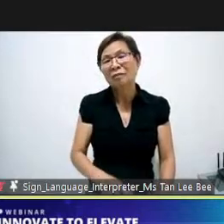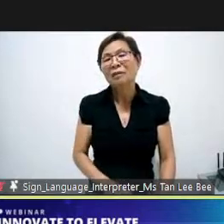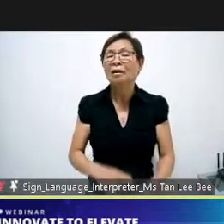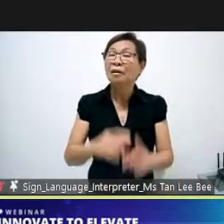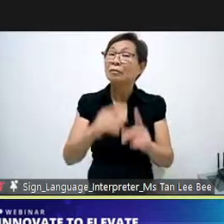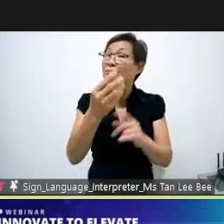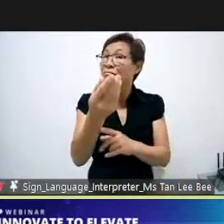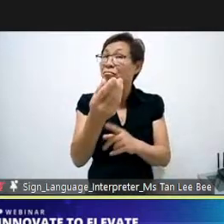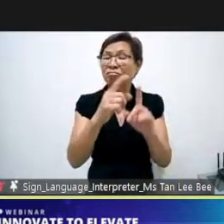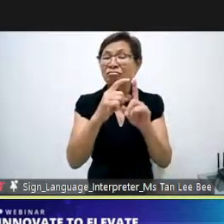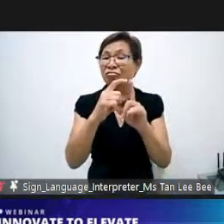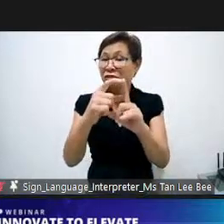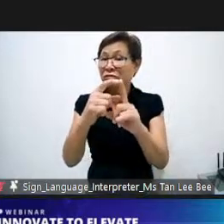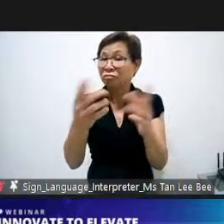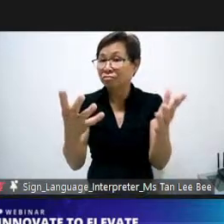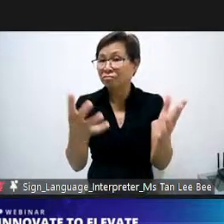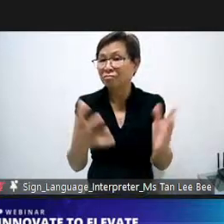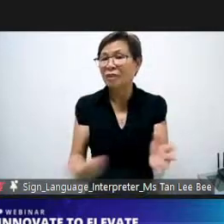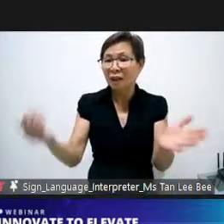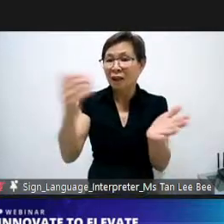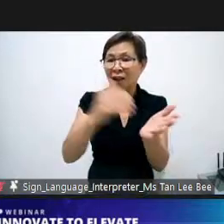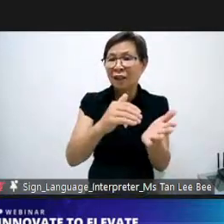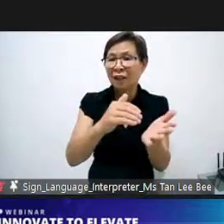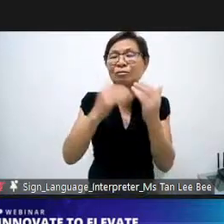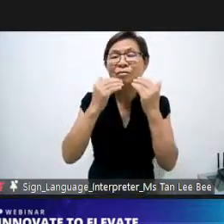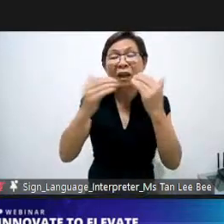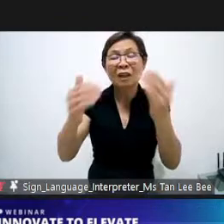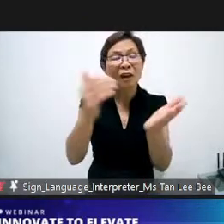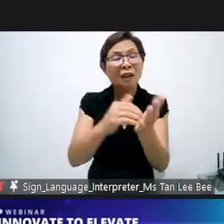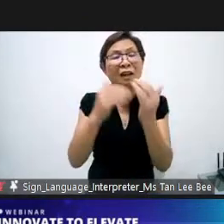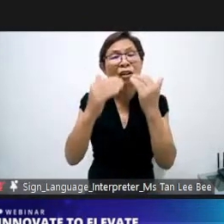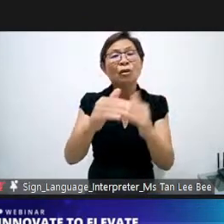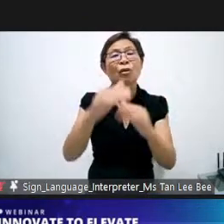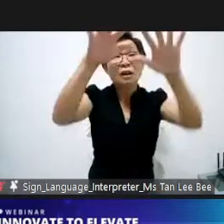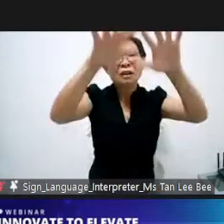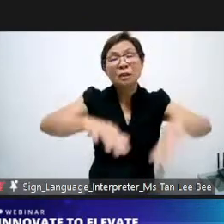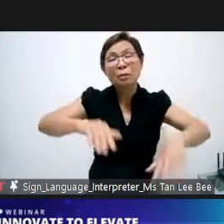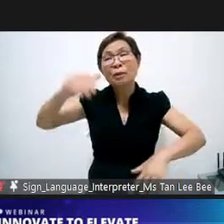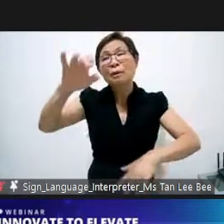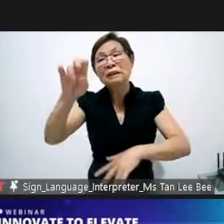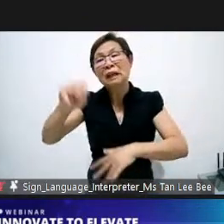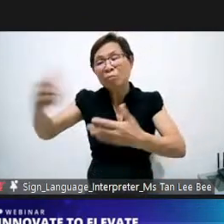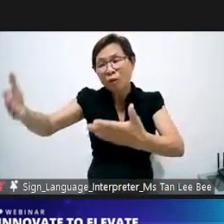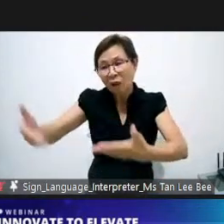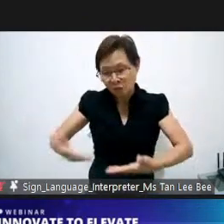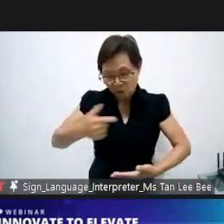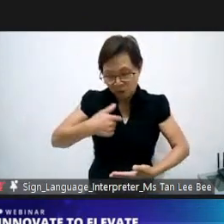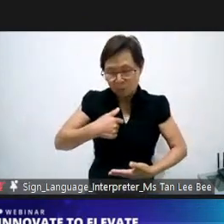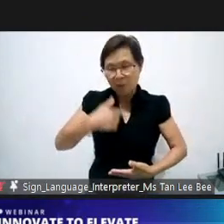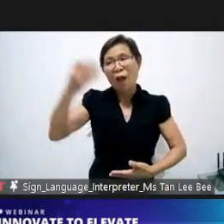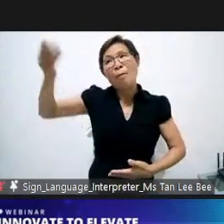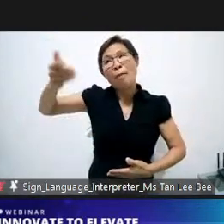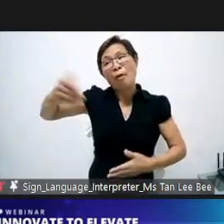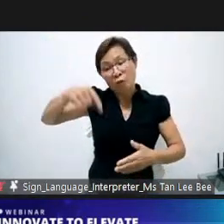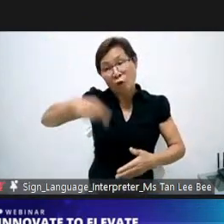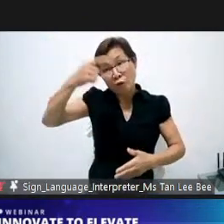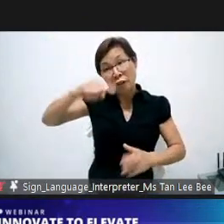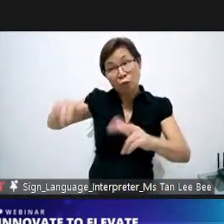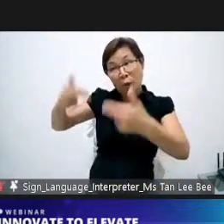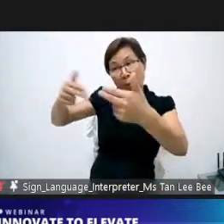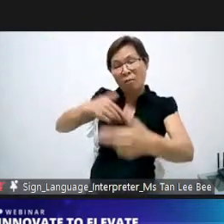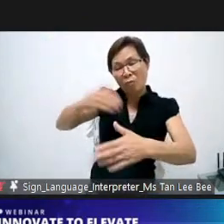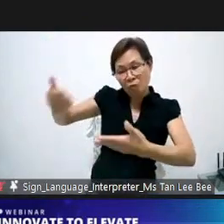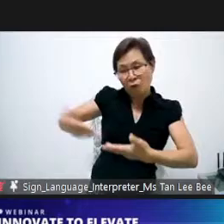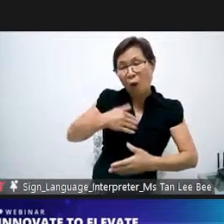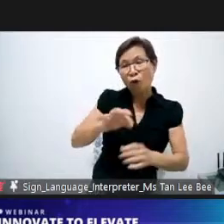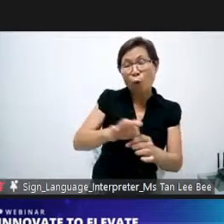please. Again, thank you, SEAMEO SEN, for inviting me to be one of the speakers for this webinar. To